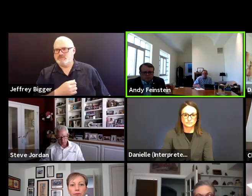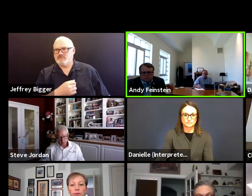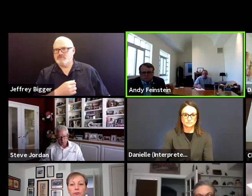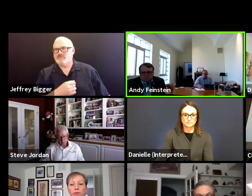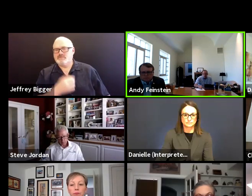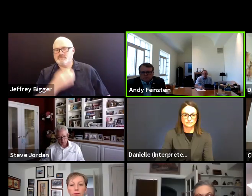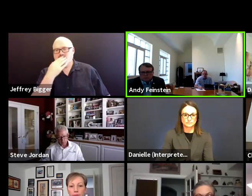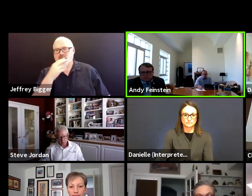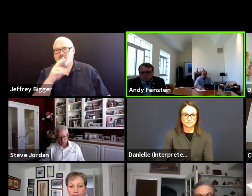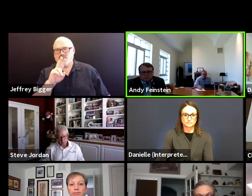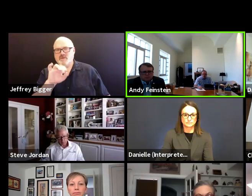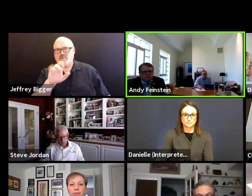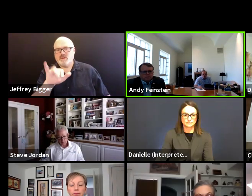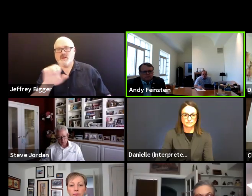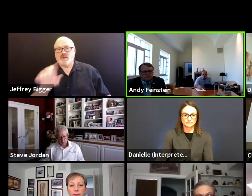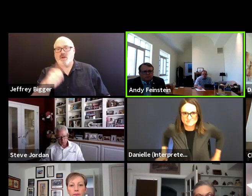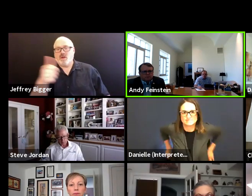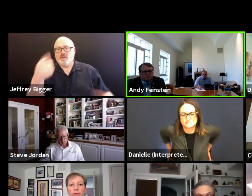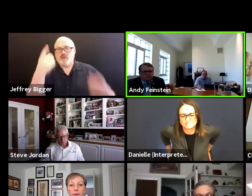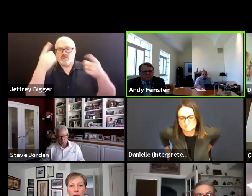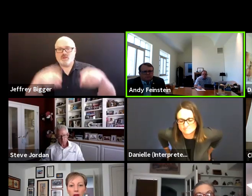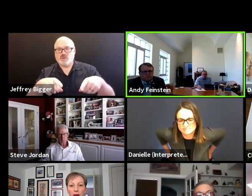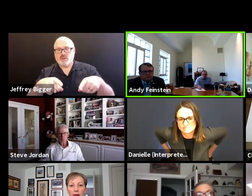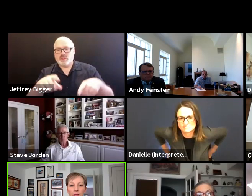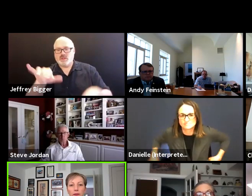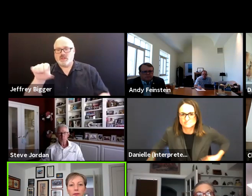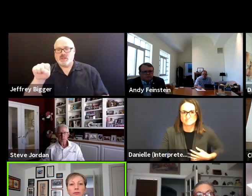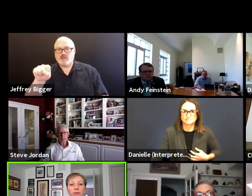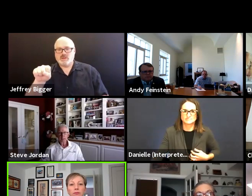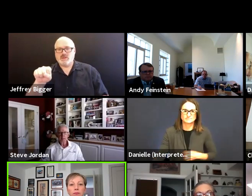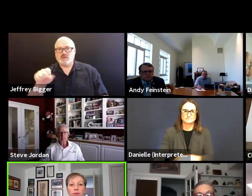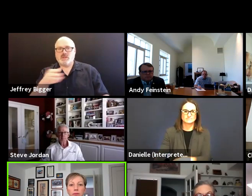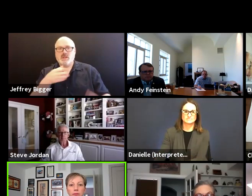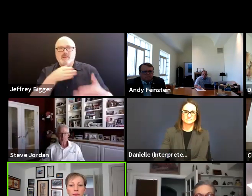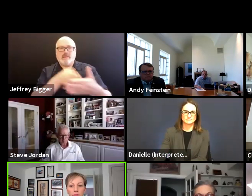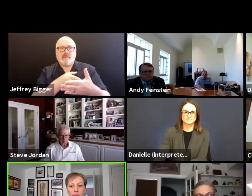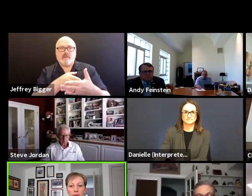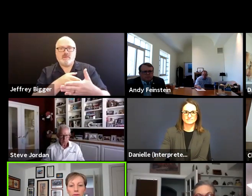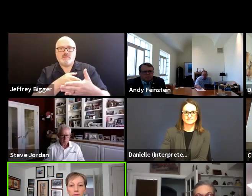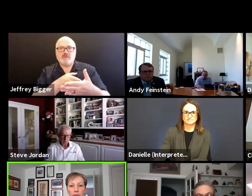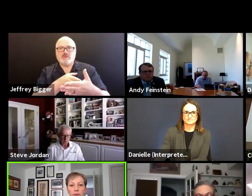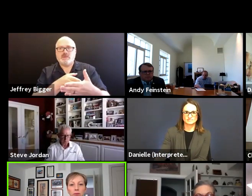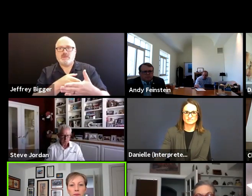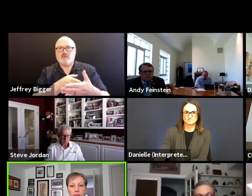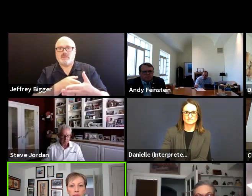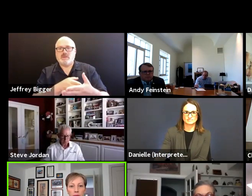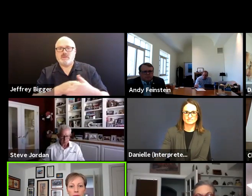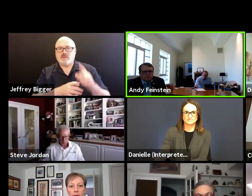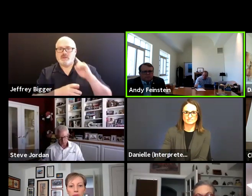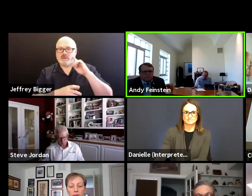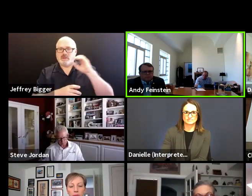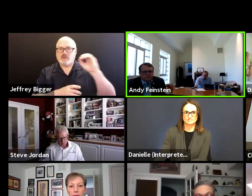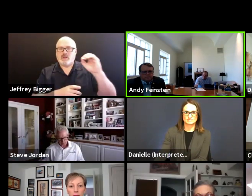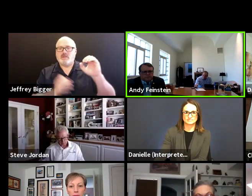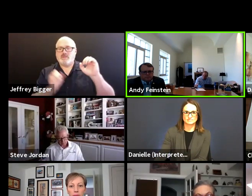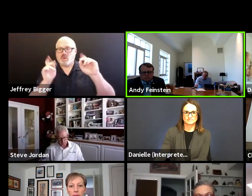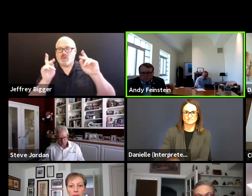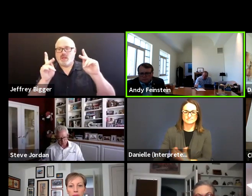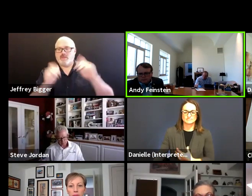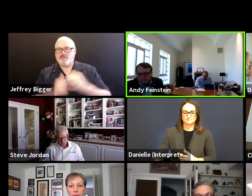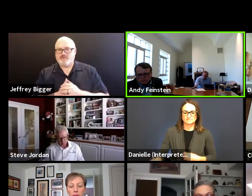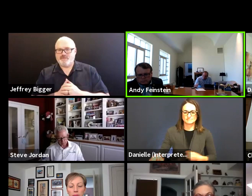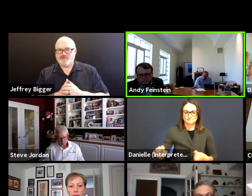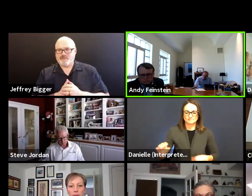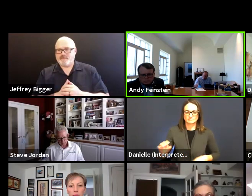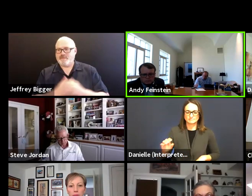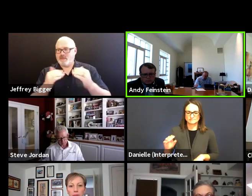Thanks, Vicki. All those in favor? Aye. Aye. Opposed? Okay. And now